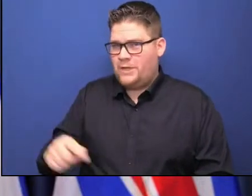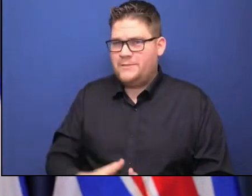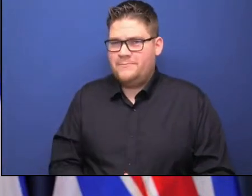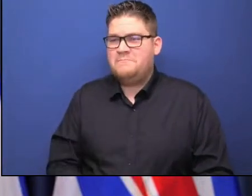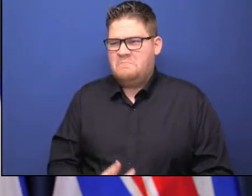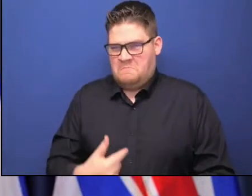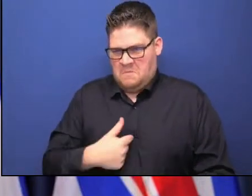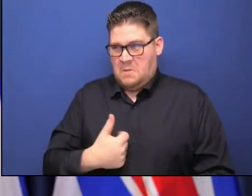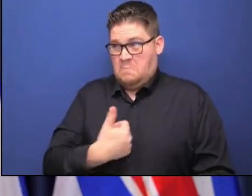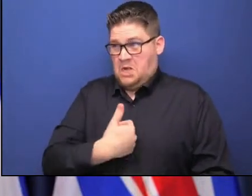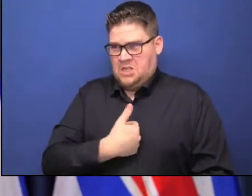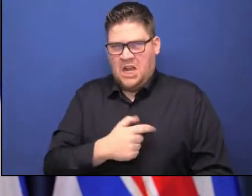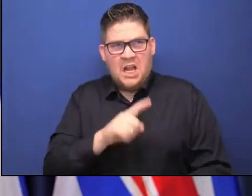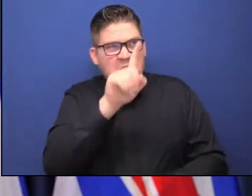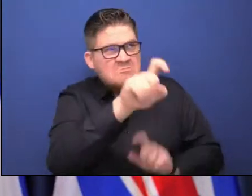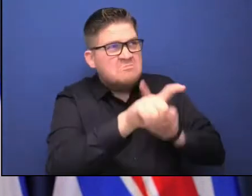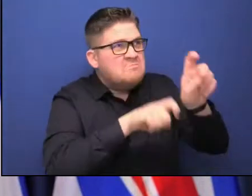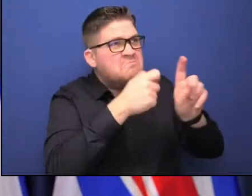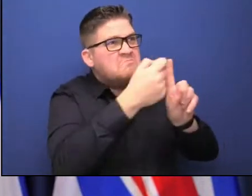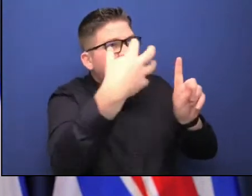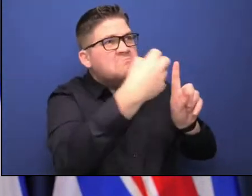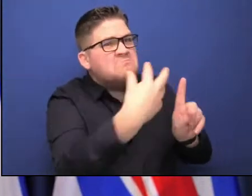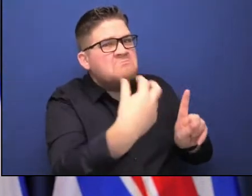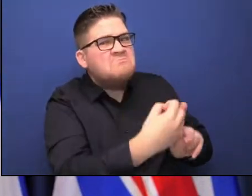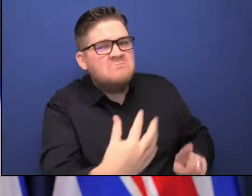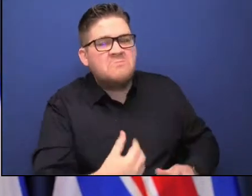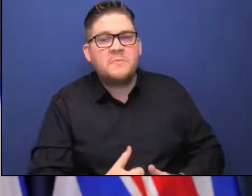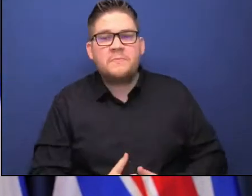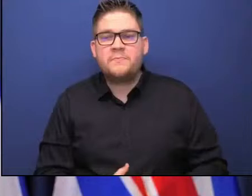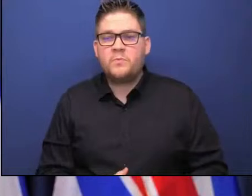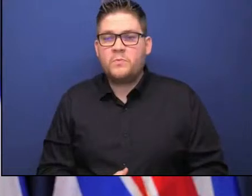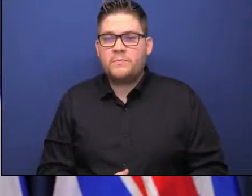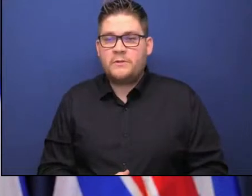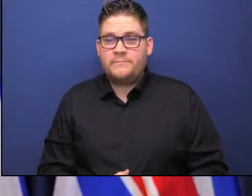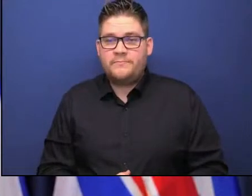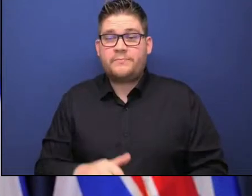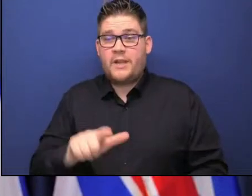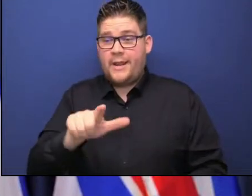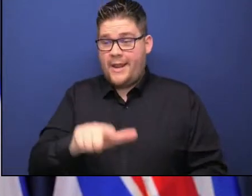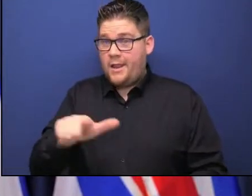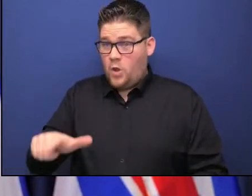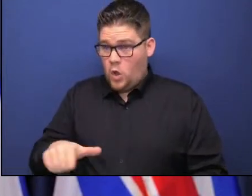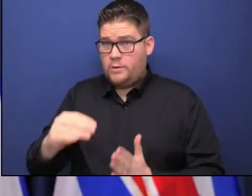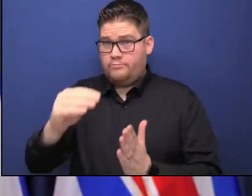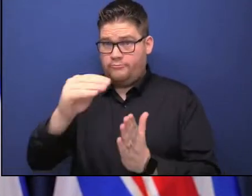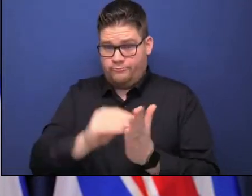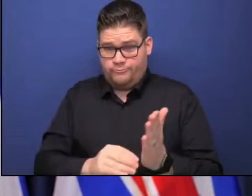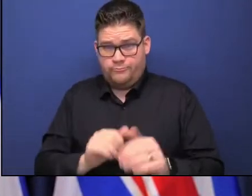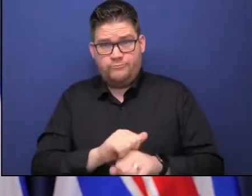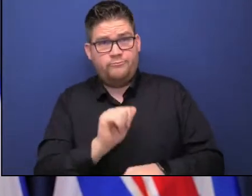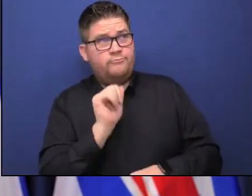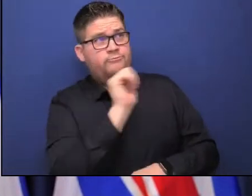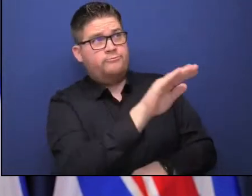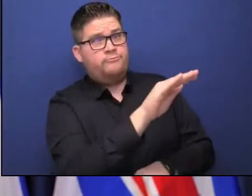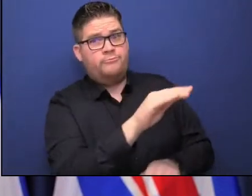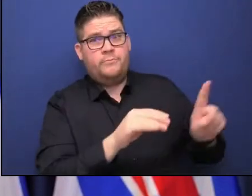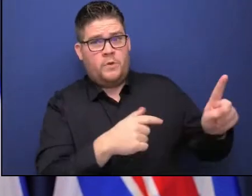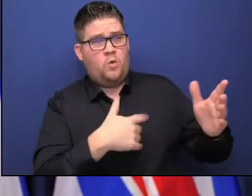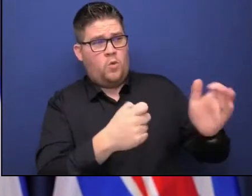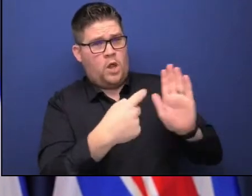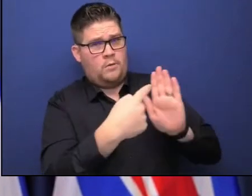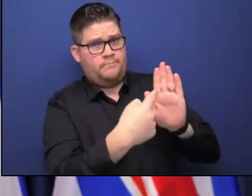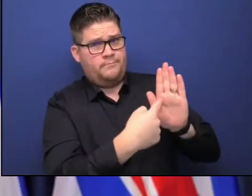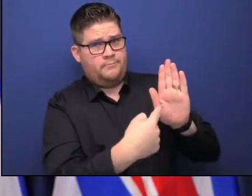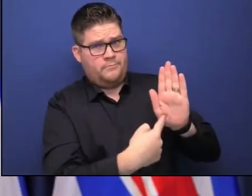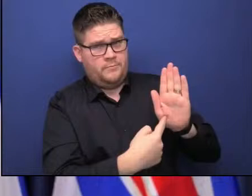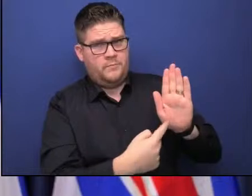should work is that the landlord would approach the branch, say, this is what we want to do. And the branch would then be able to work